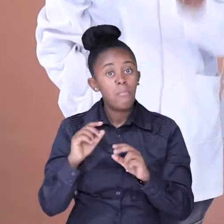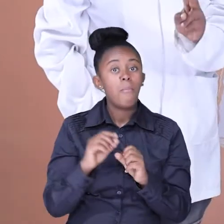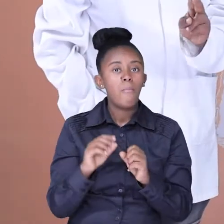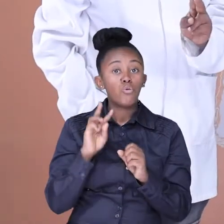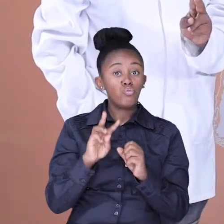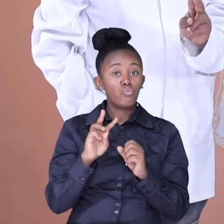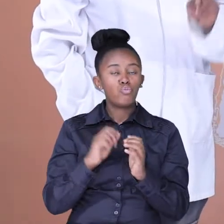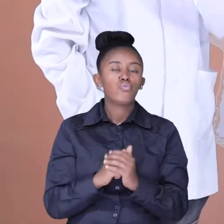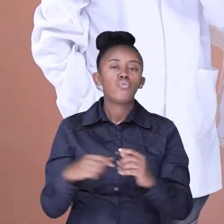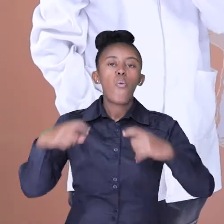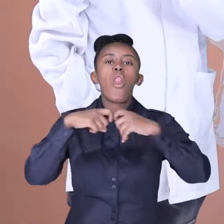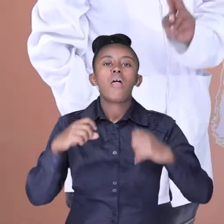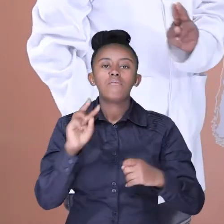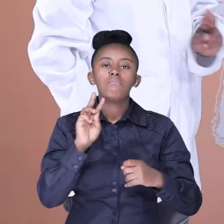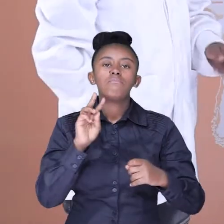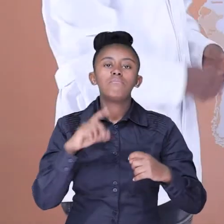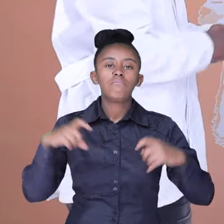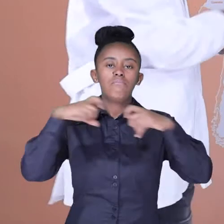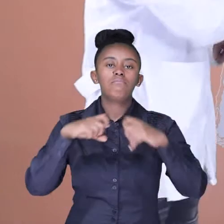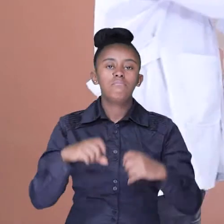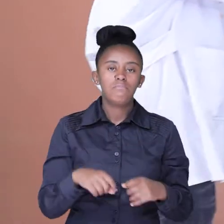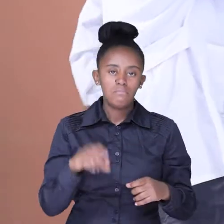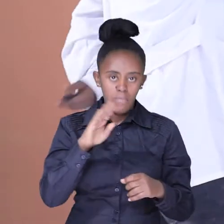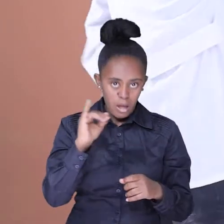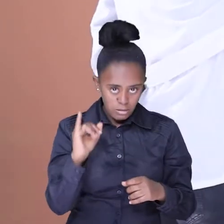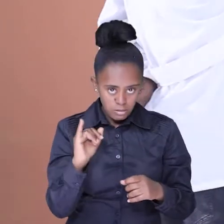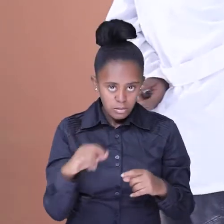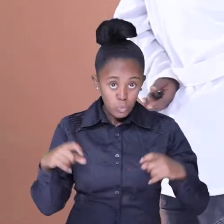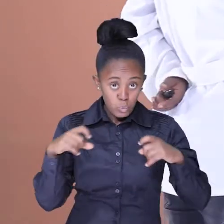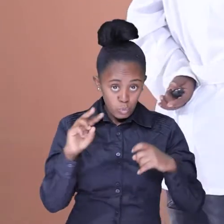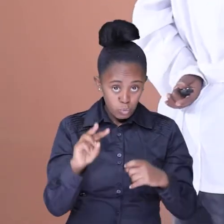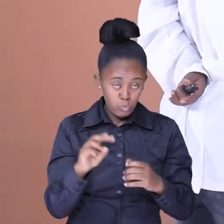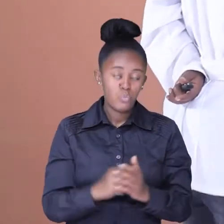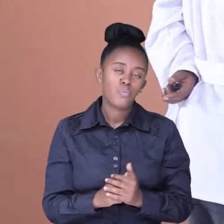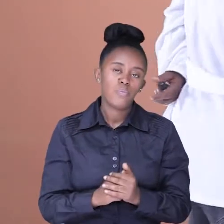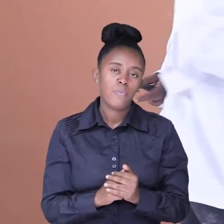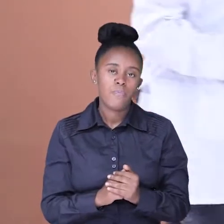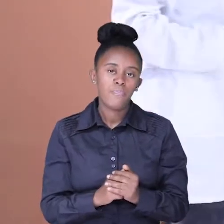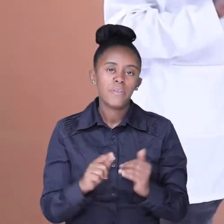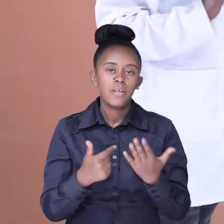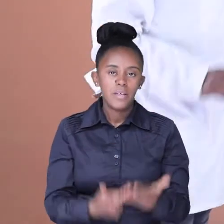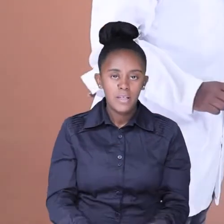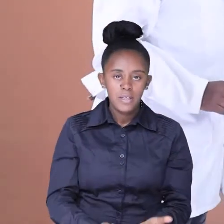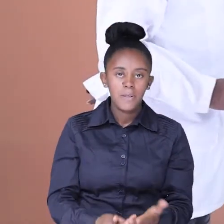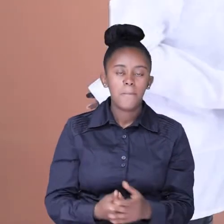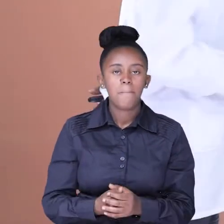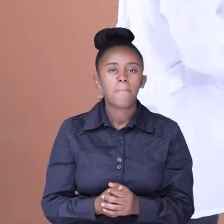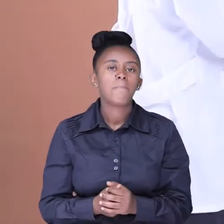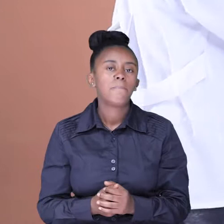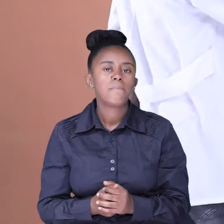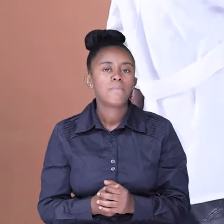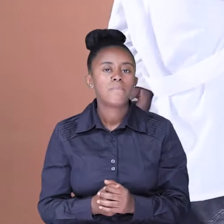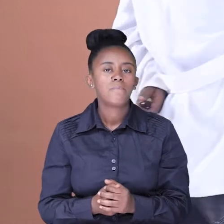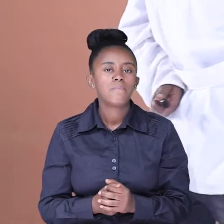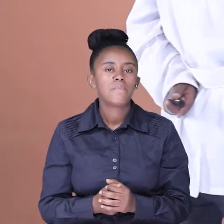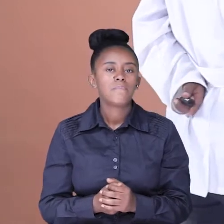a two. It is a two. That means, therefore, two types of transistors are there. The